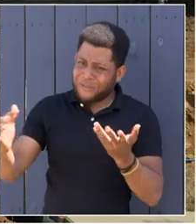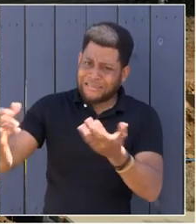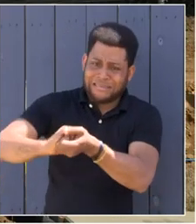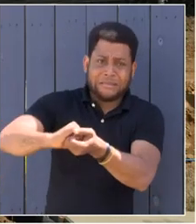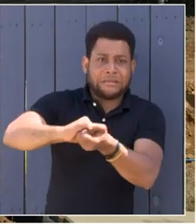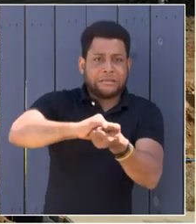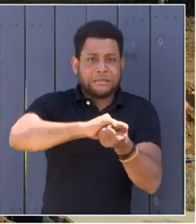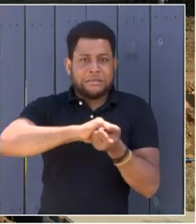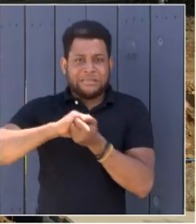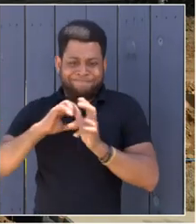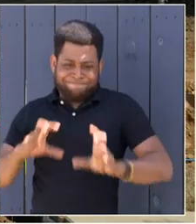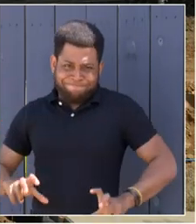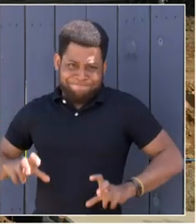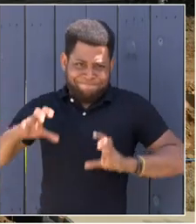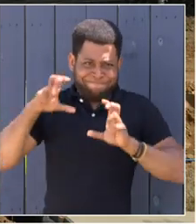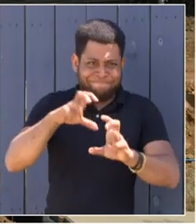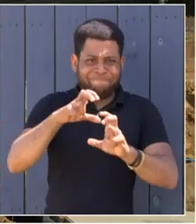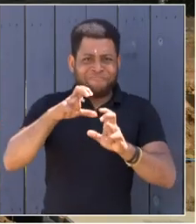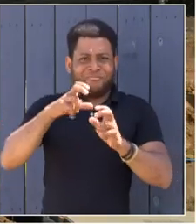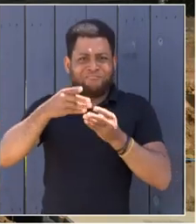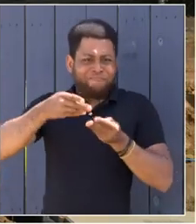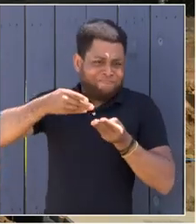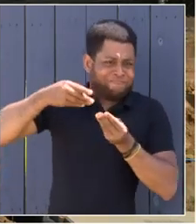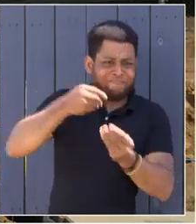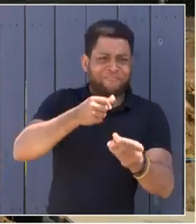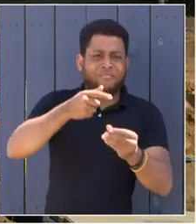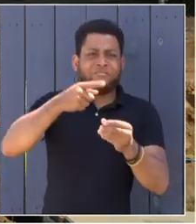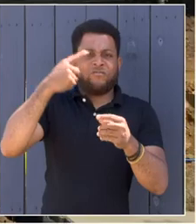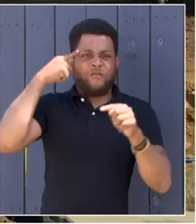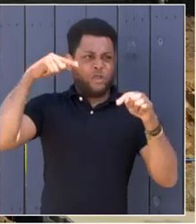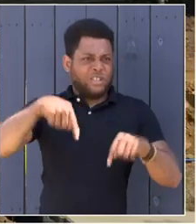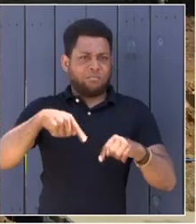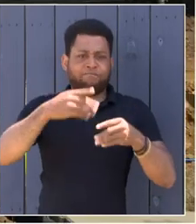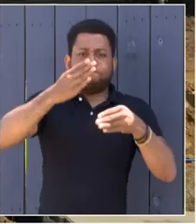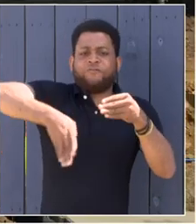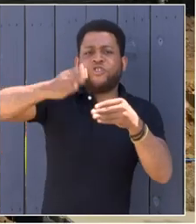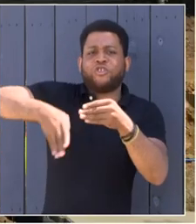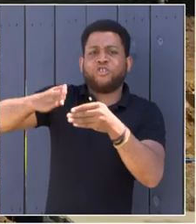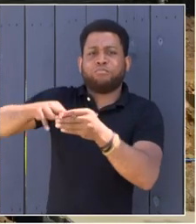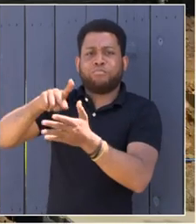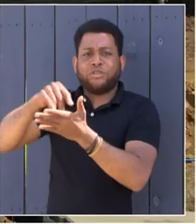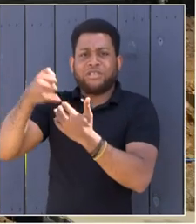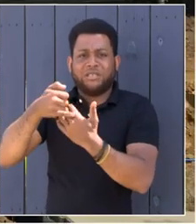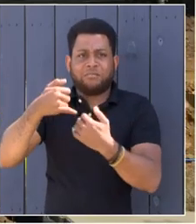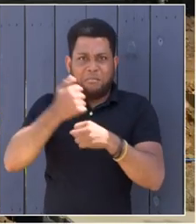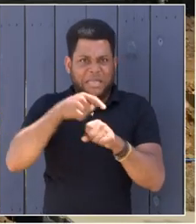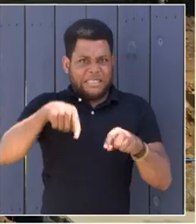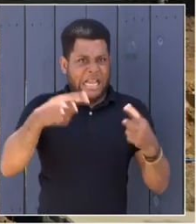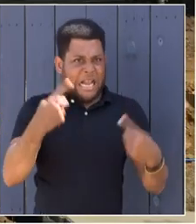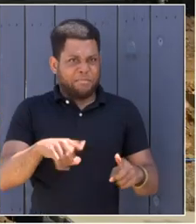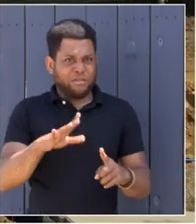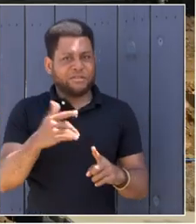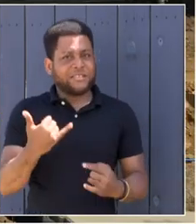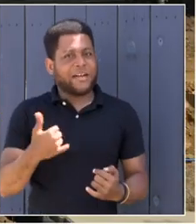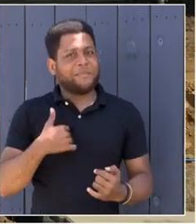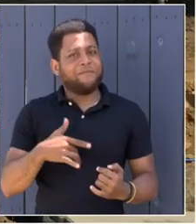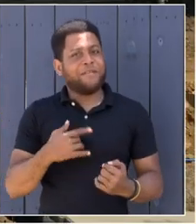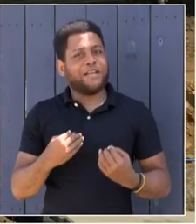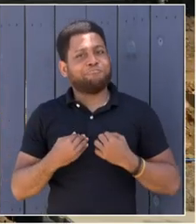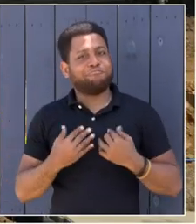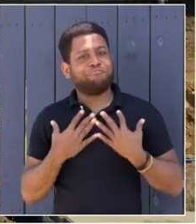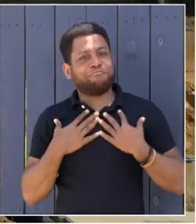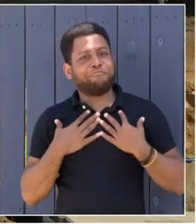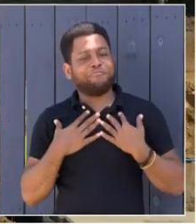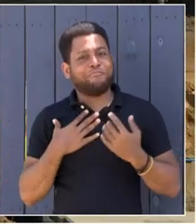is tremendously fulfilling to me, as I know it is for the residents here in Ward 7. So, as the